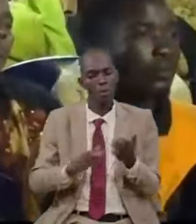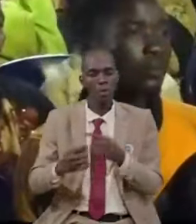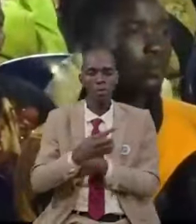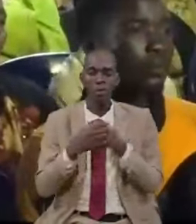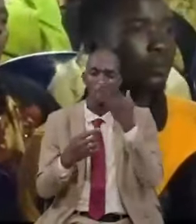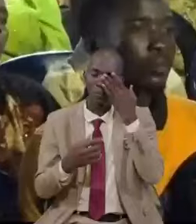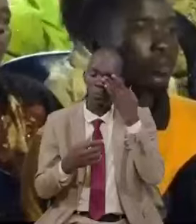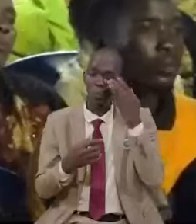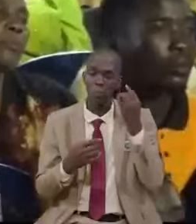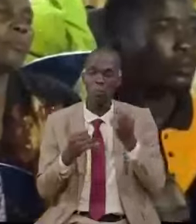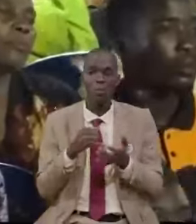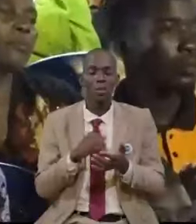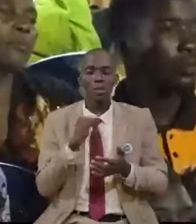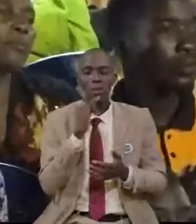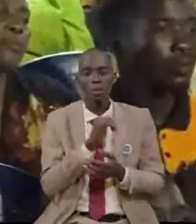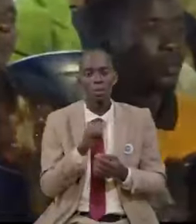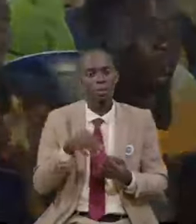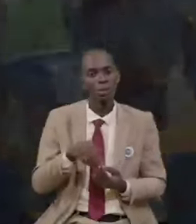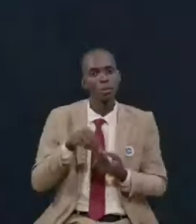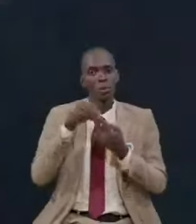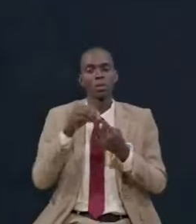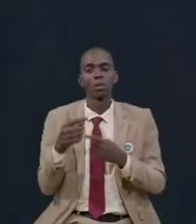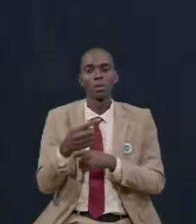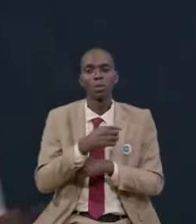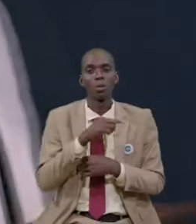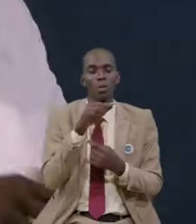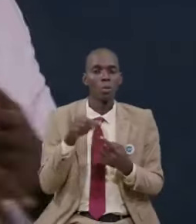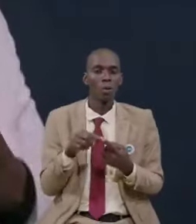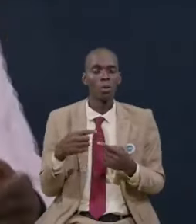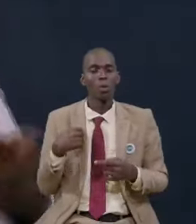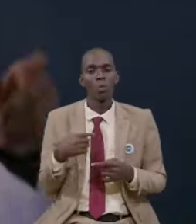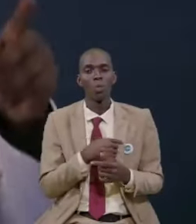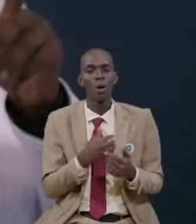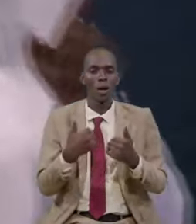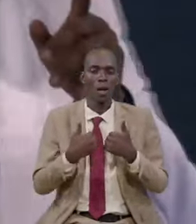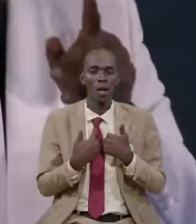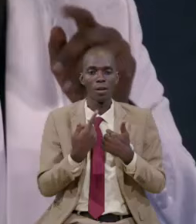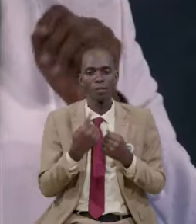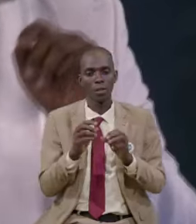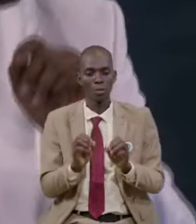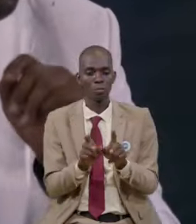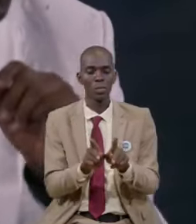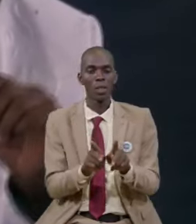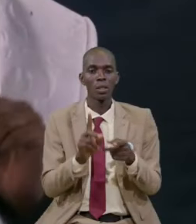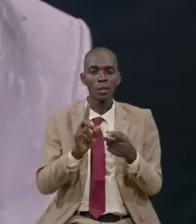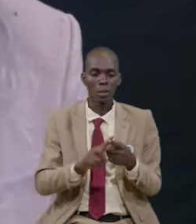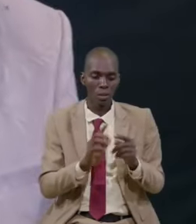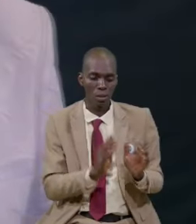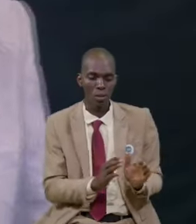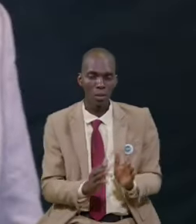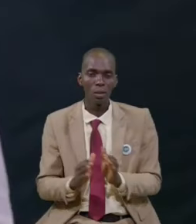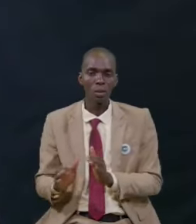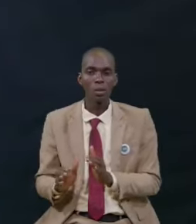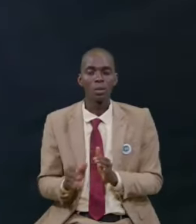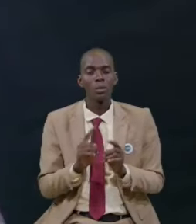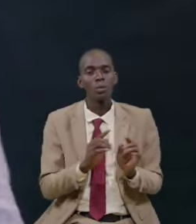day when we have the chance to prepare faithfully. And I pray